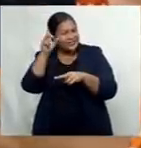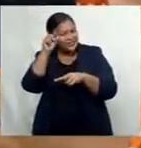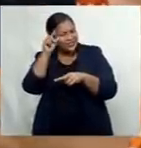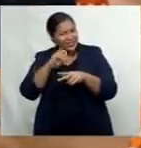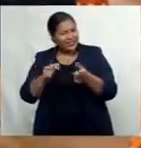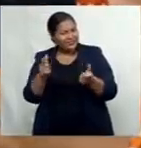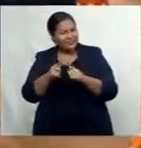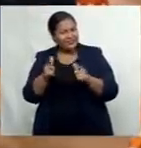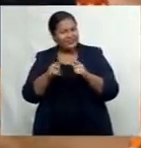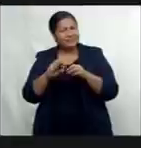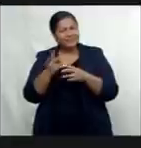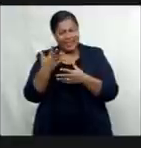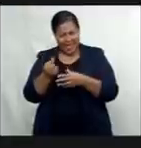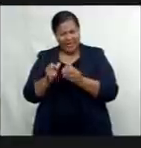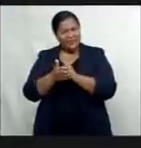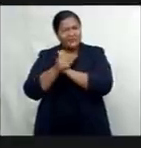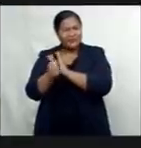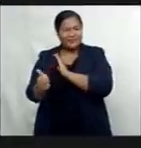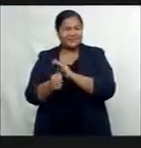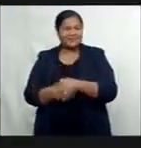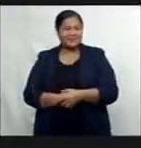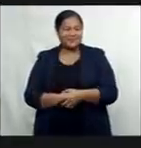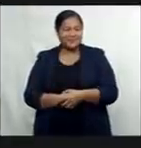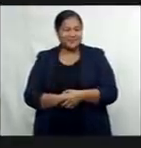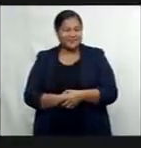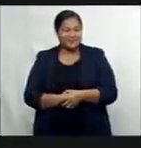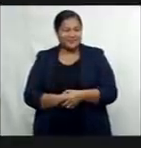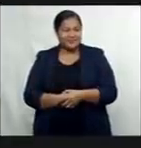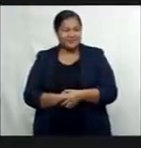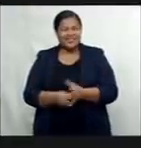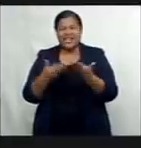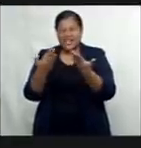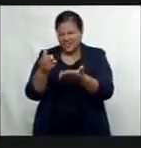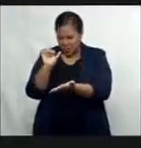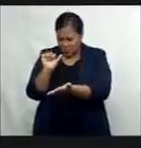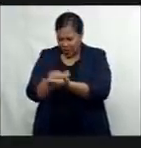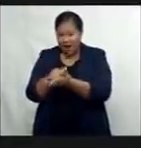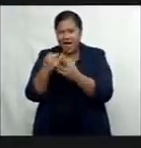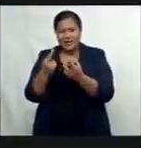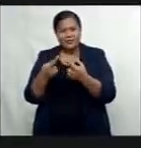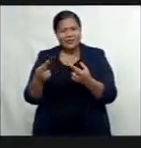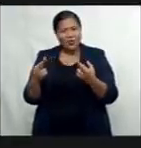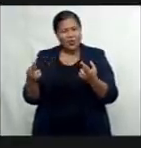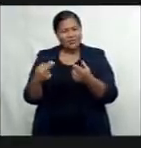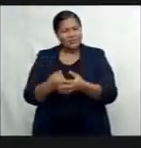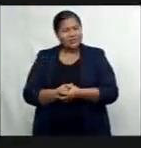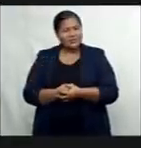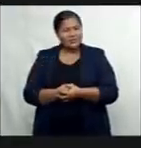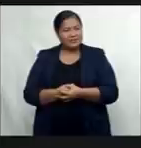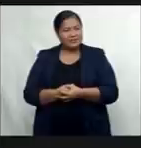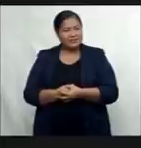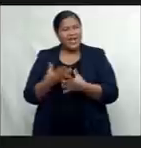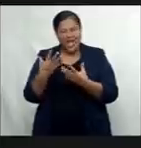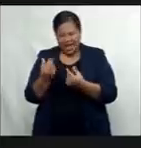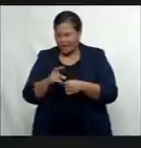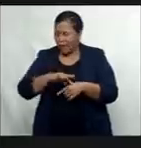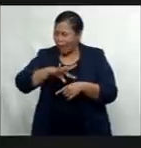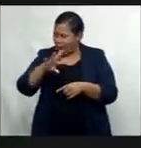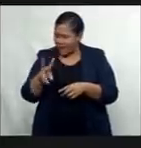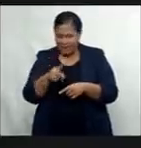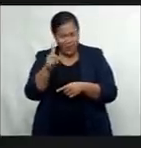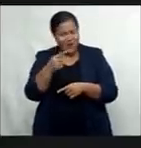to stamp a mark. Given the right resources, the potential, everyone always